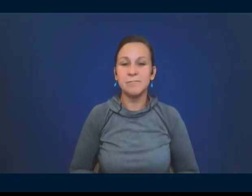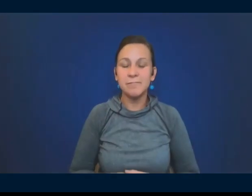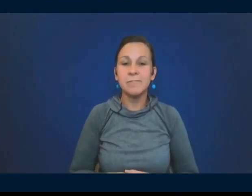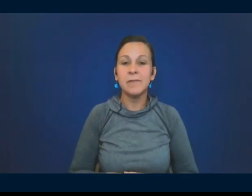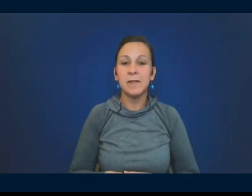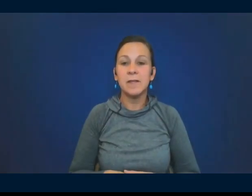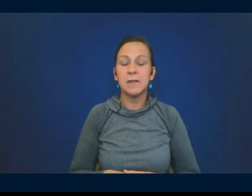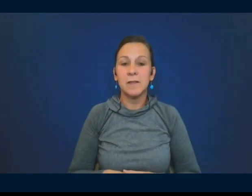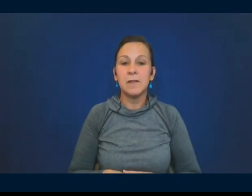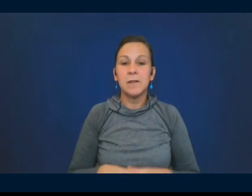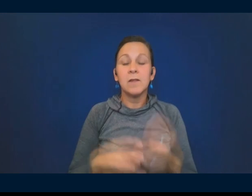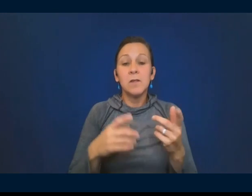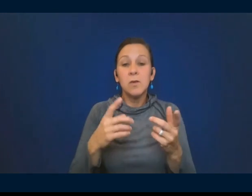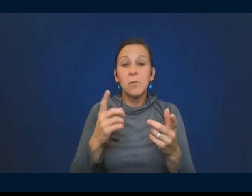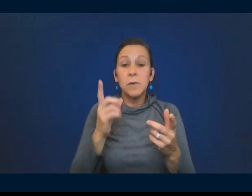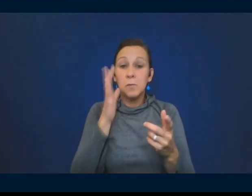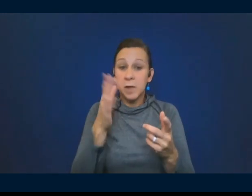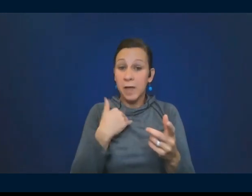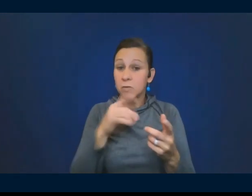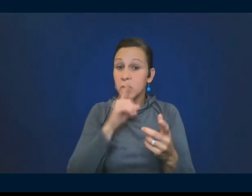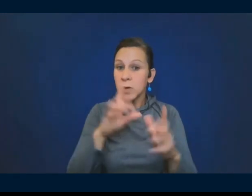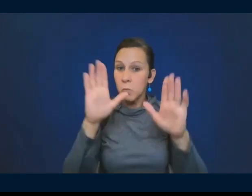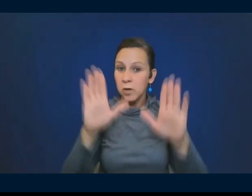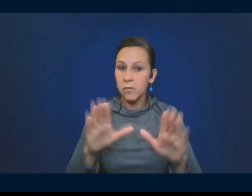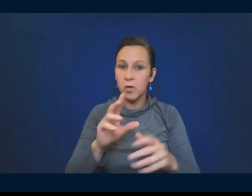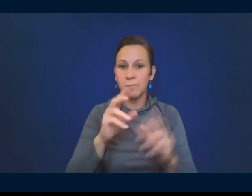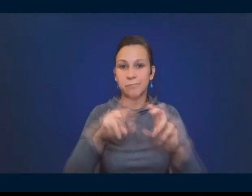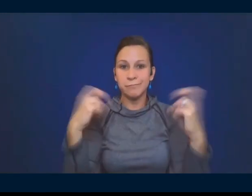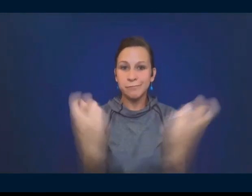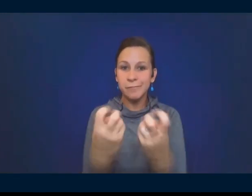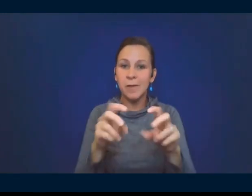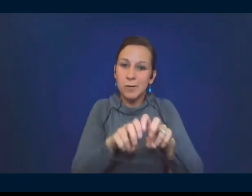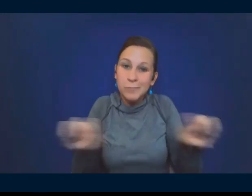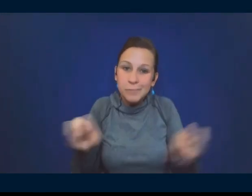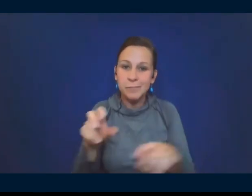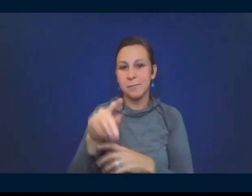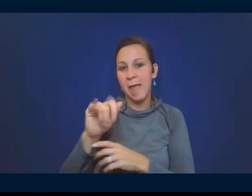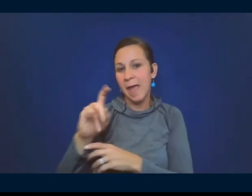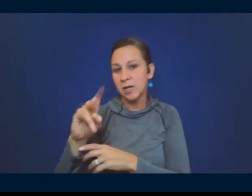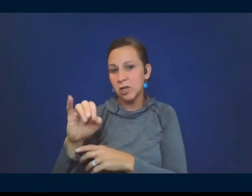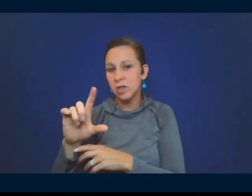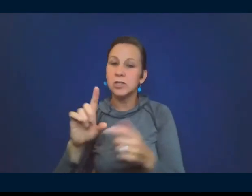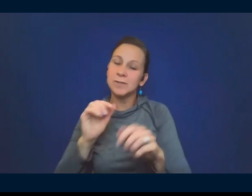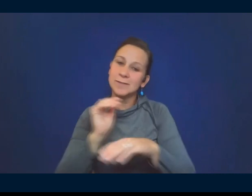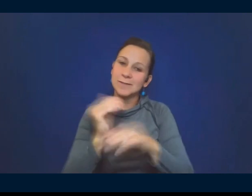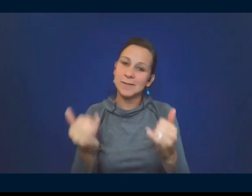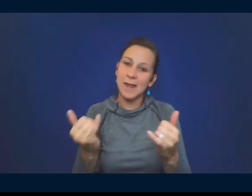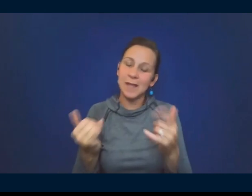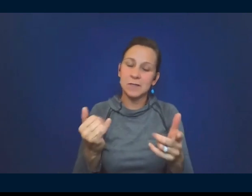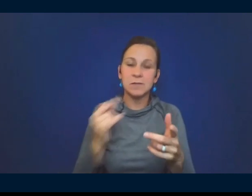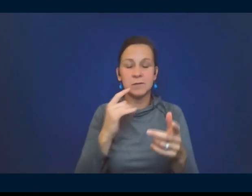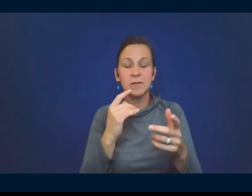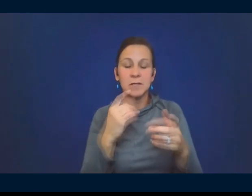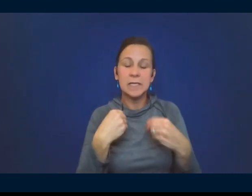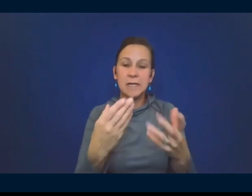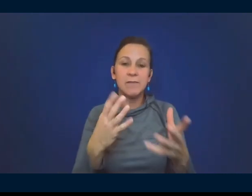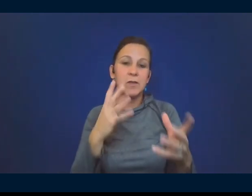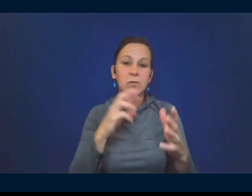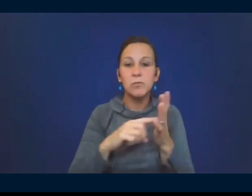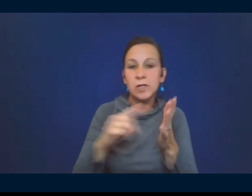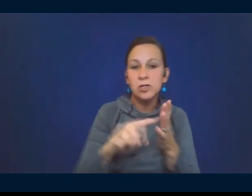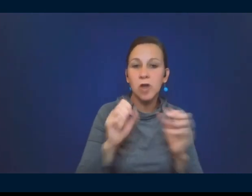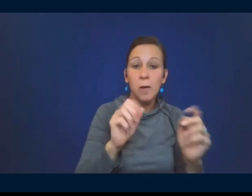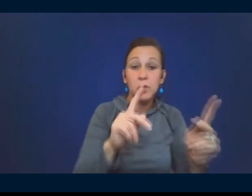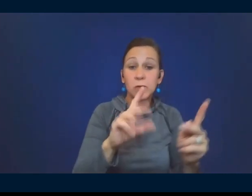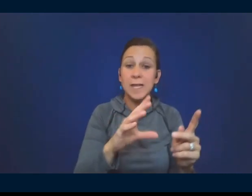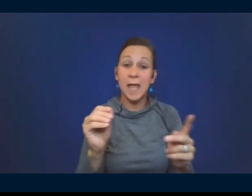going to have a really wonderful panel today to increase the awareness of opportunities and research experiences that can help you